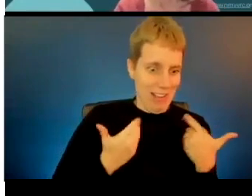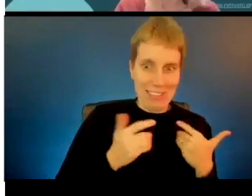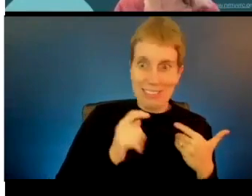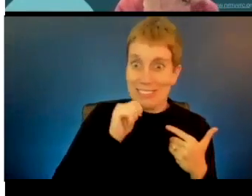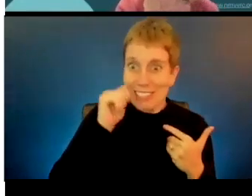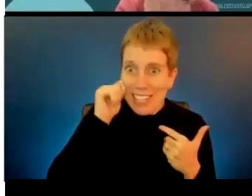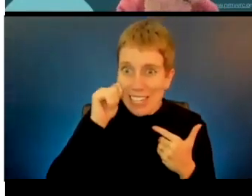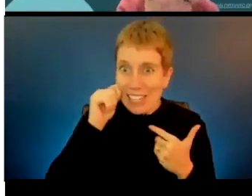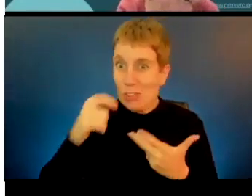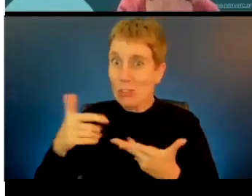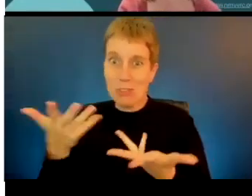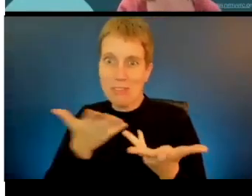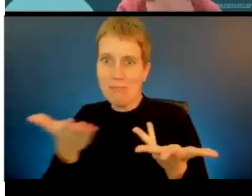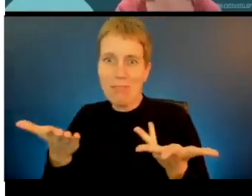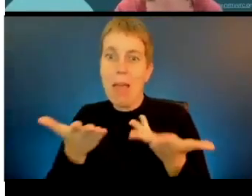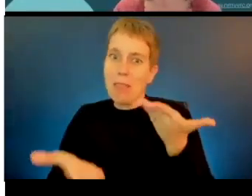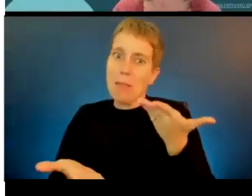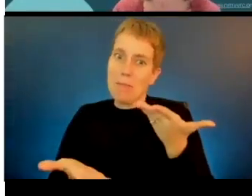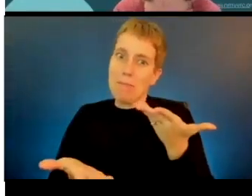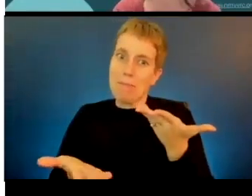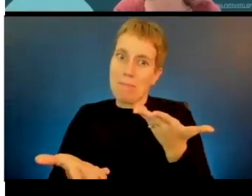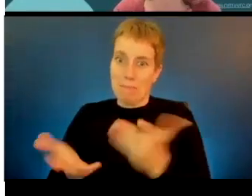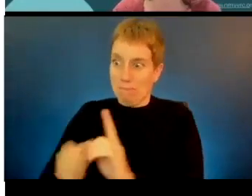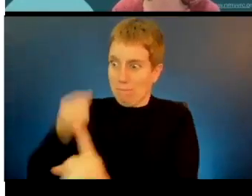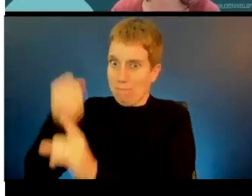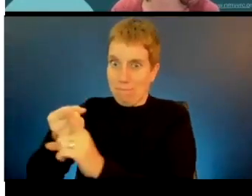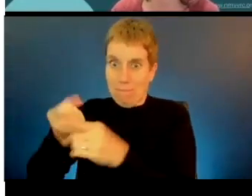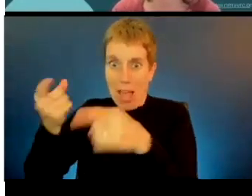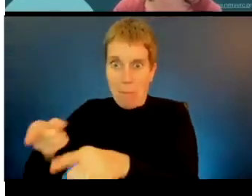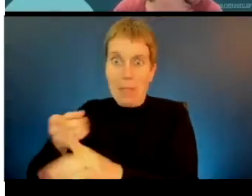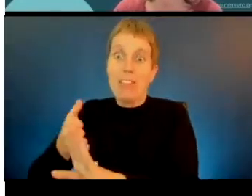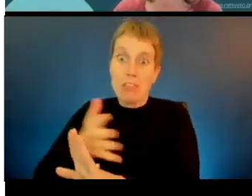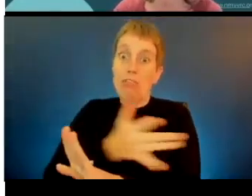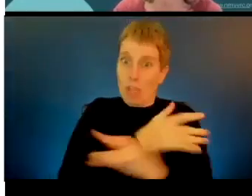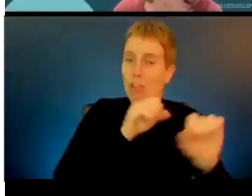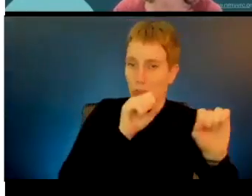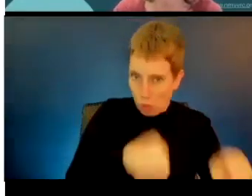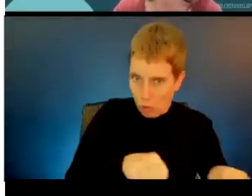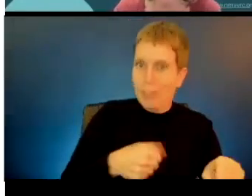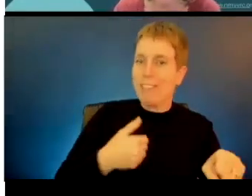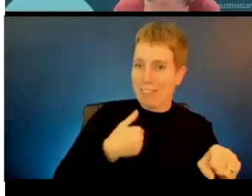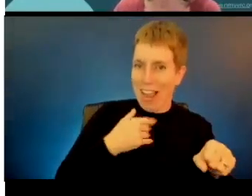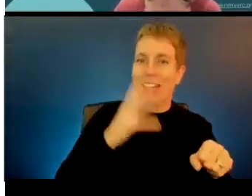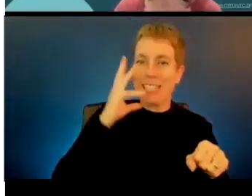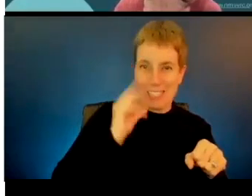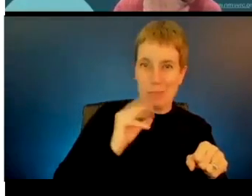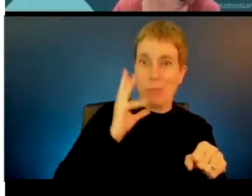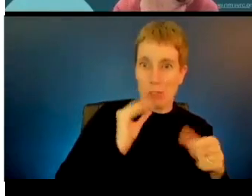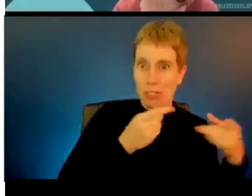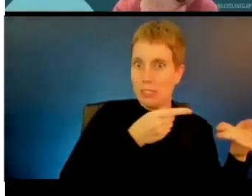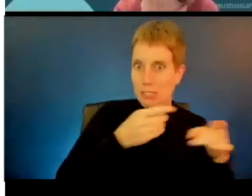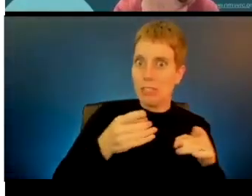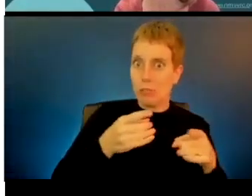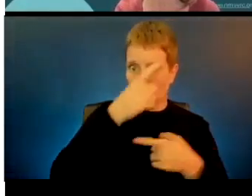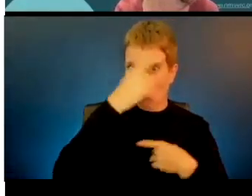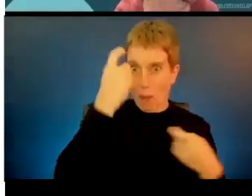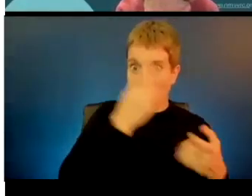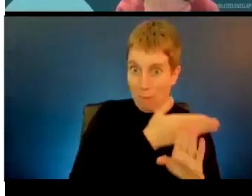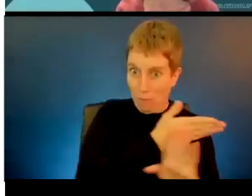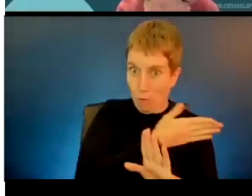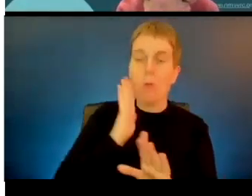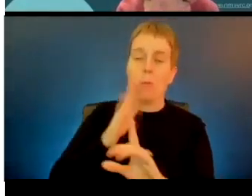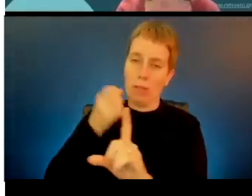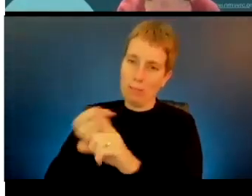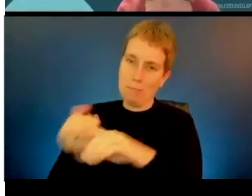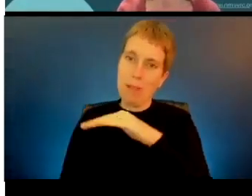more likely to have had prior experiences, and that can impact how they respond to a more acute event. If they are struggling or